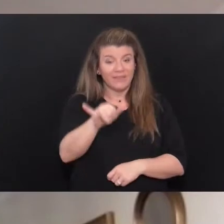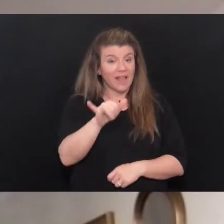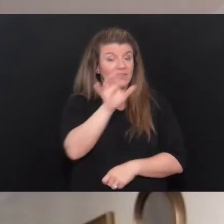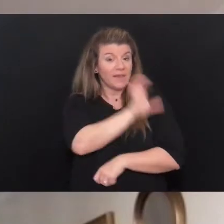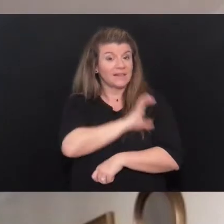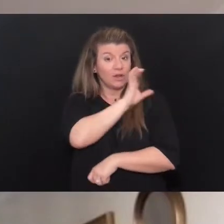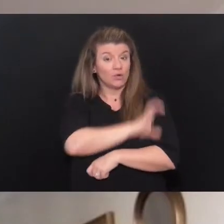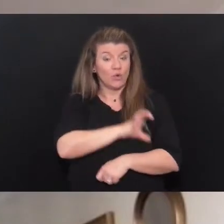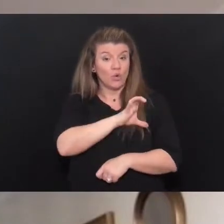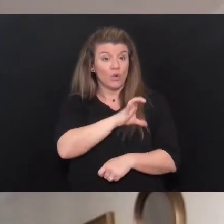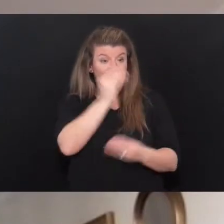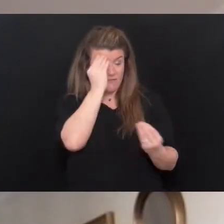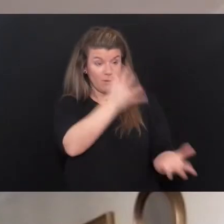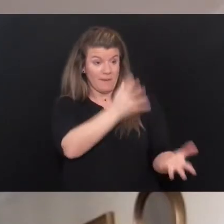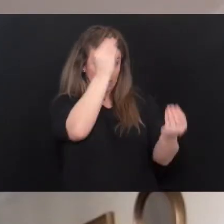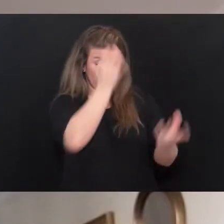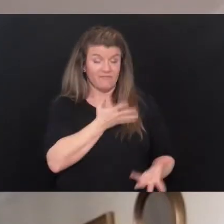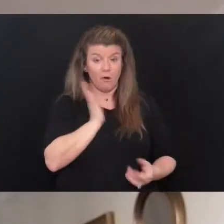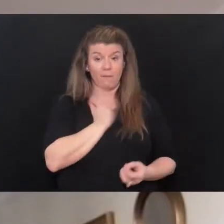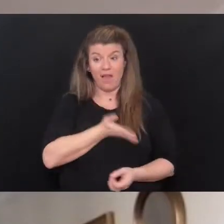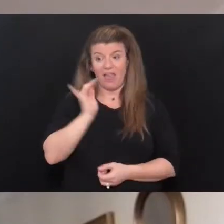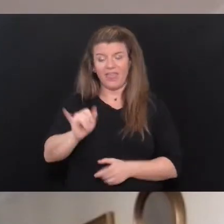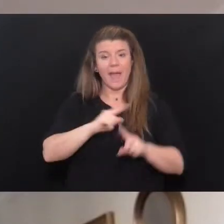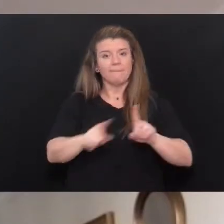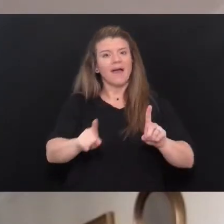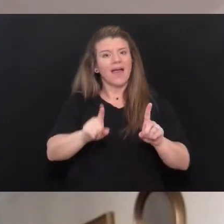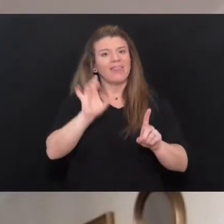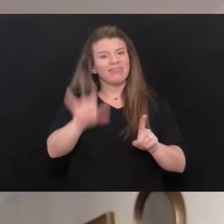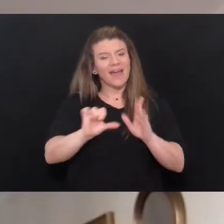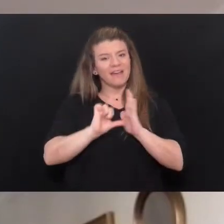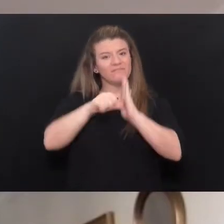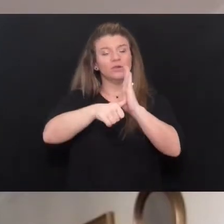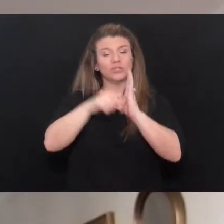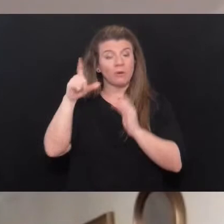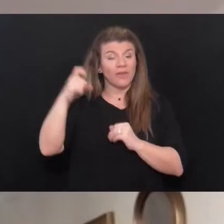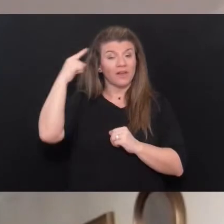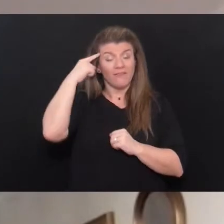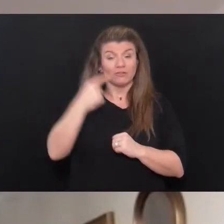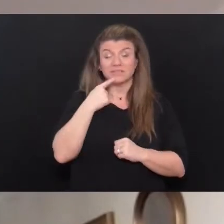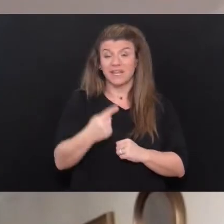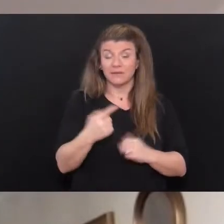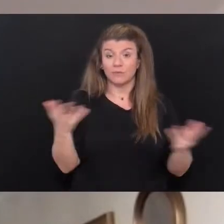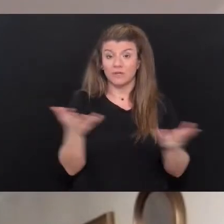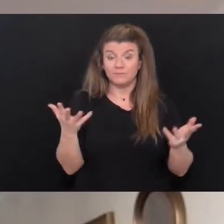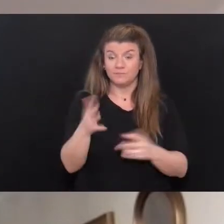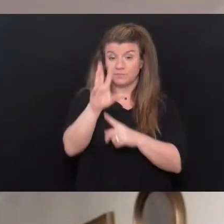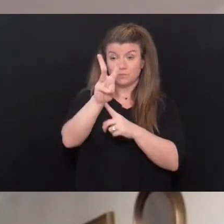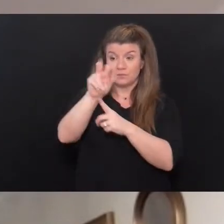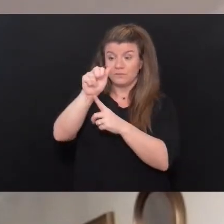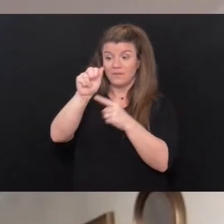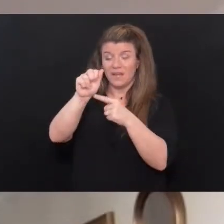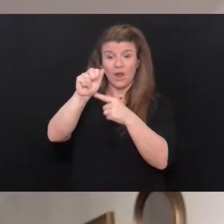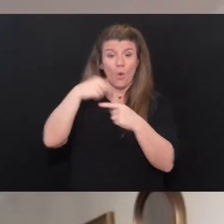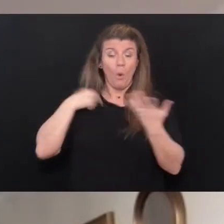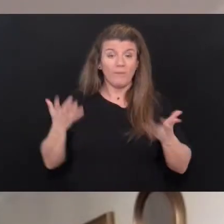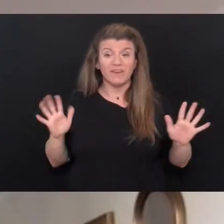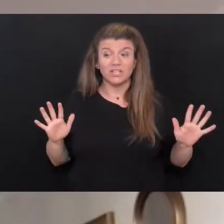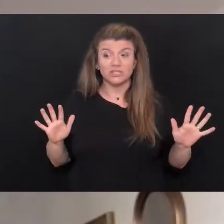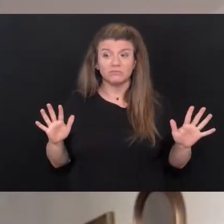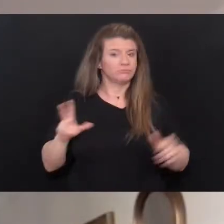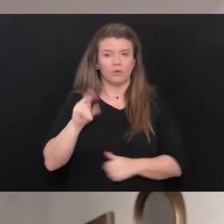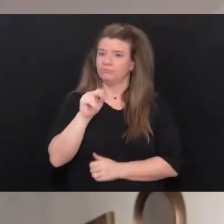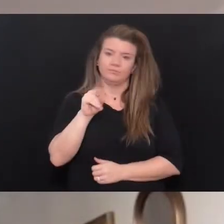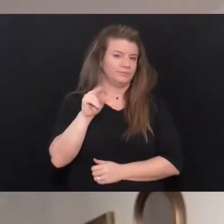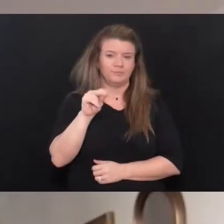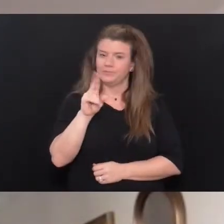trial data. But it really does reinforce what the governor said, that West Virginia, we are not out of the woods yet.